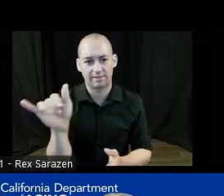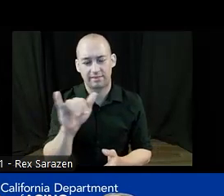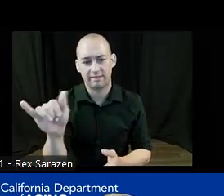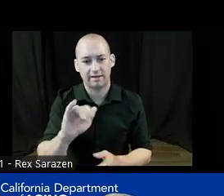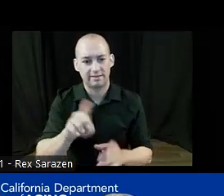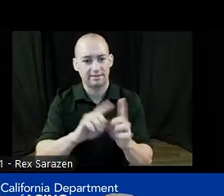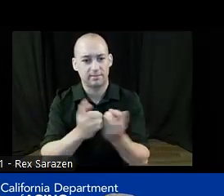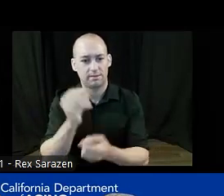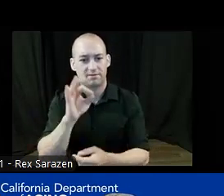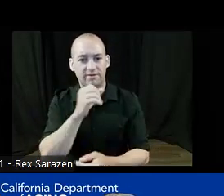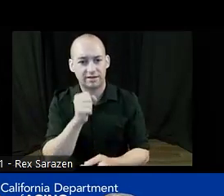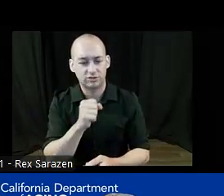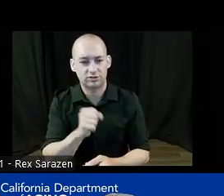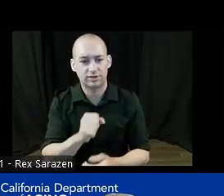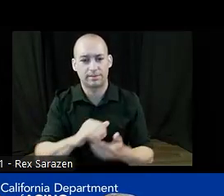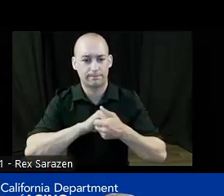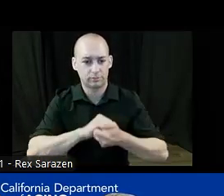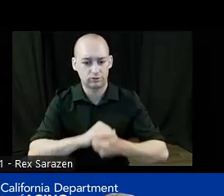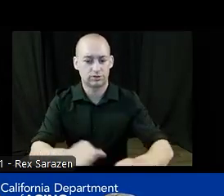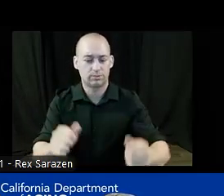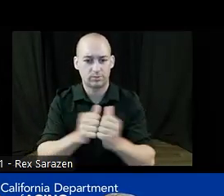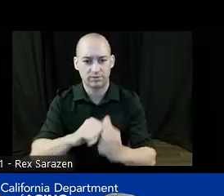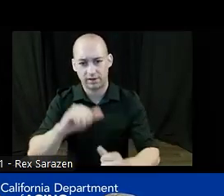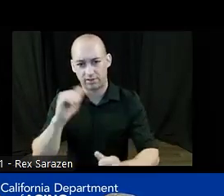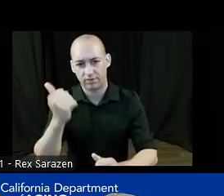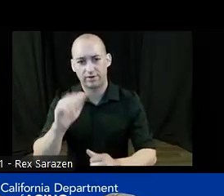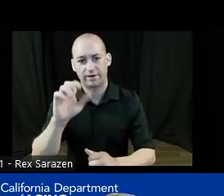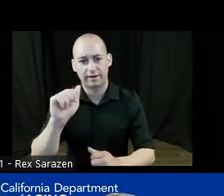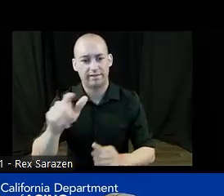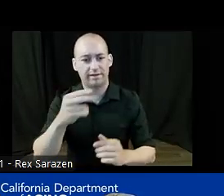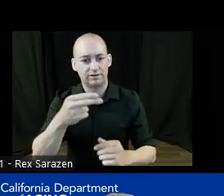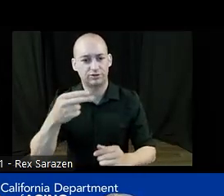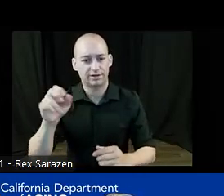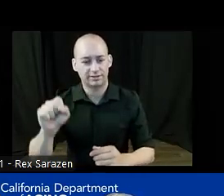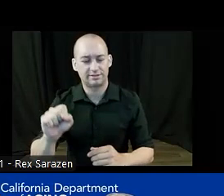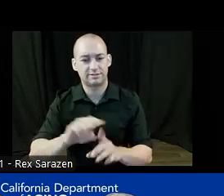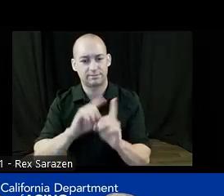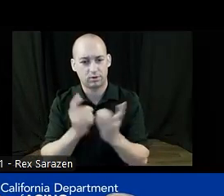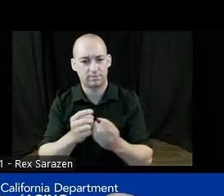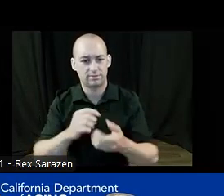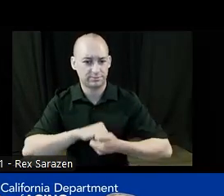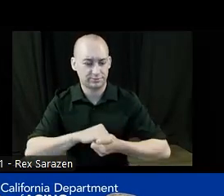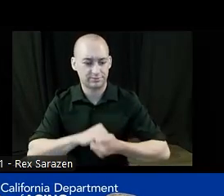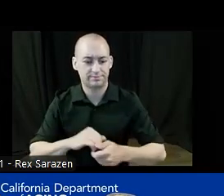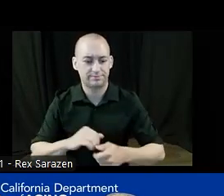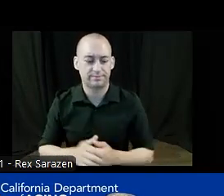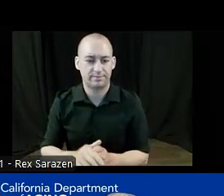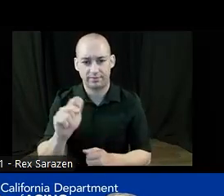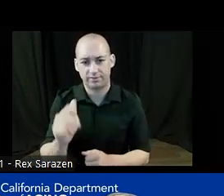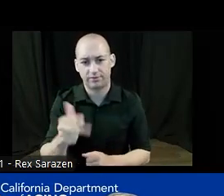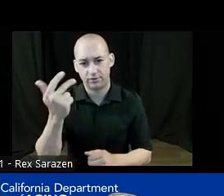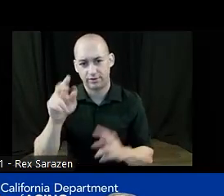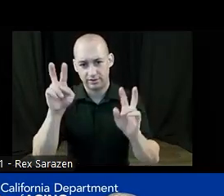of Aging in partnership with other Cal HHS departments and partners. The third issue